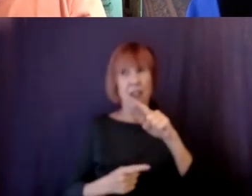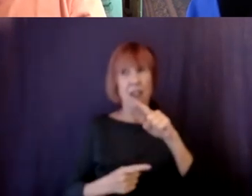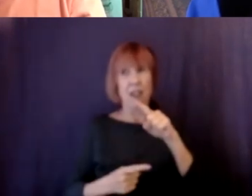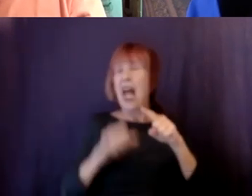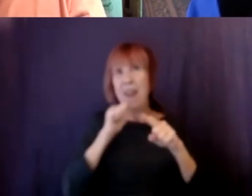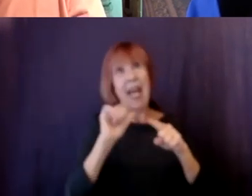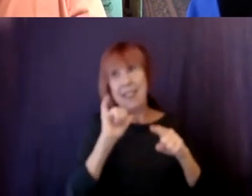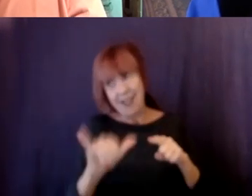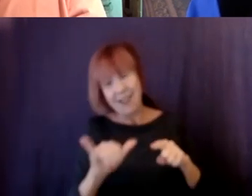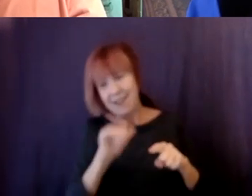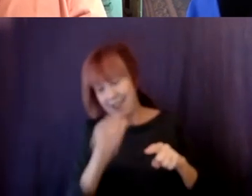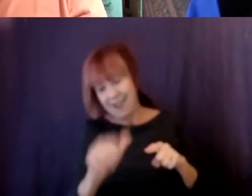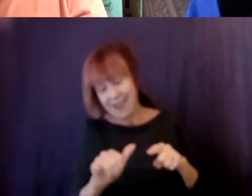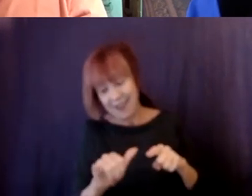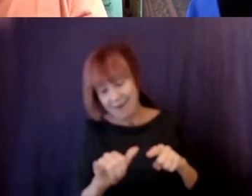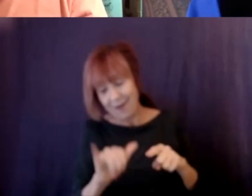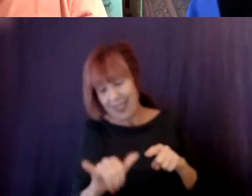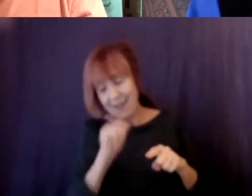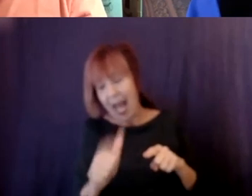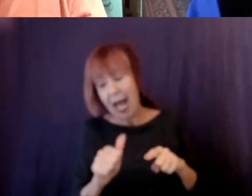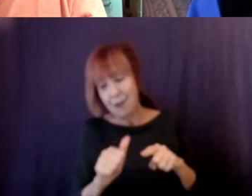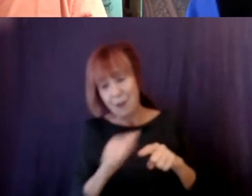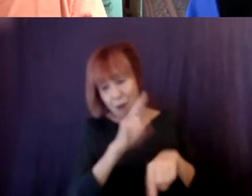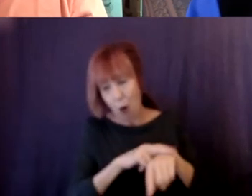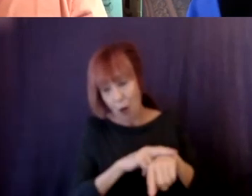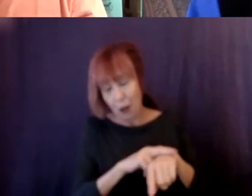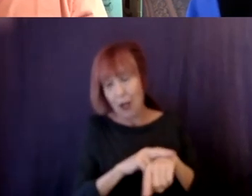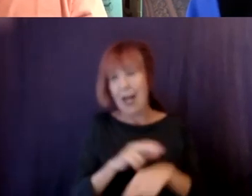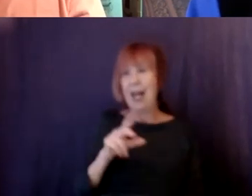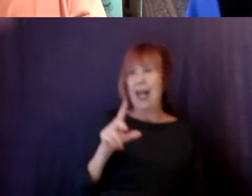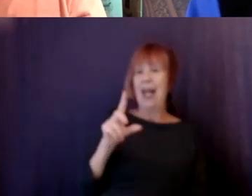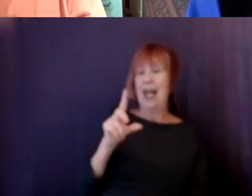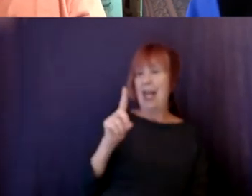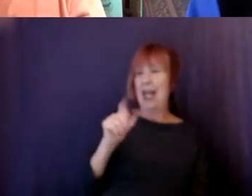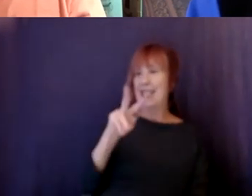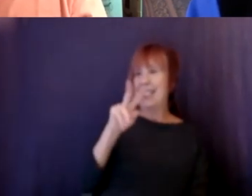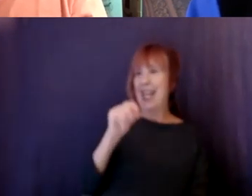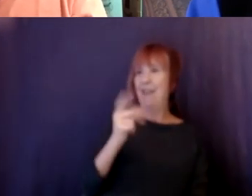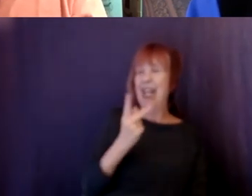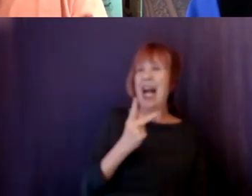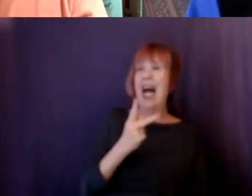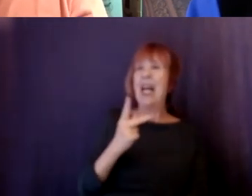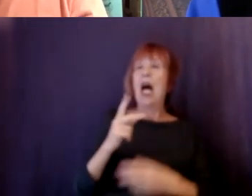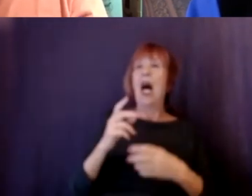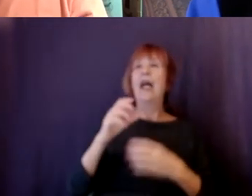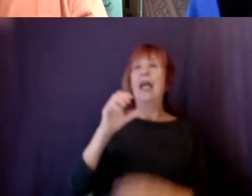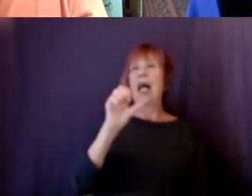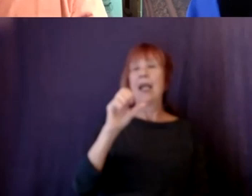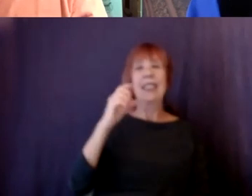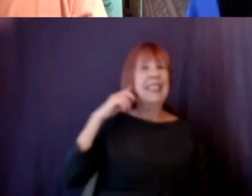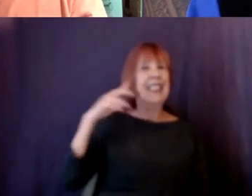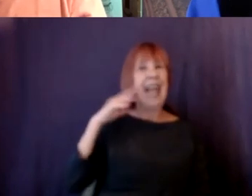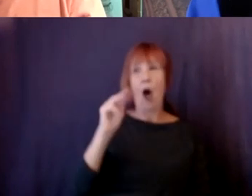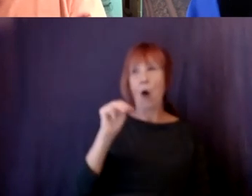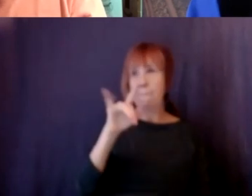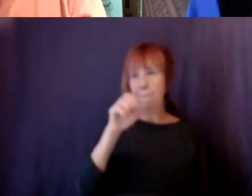case, but, you know, David, I've been a sound mixer on one wonderful documentary, and it did take